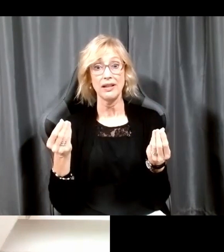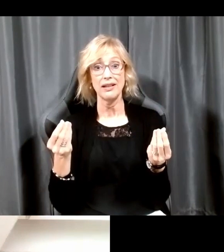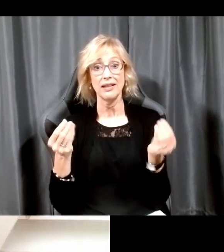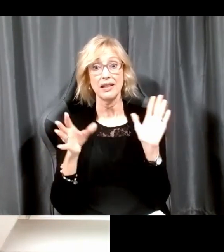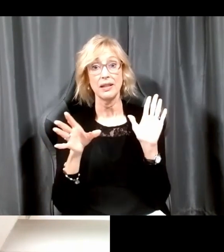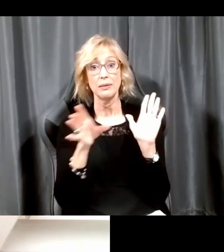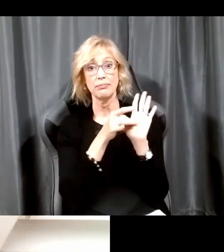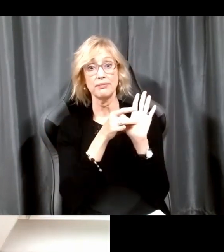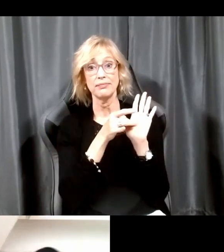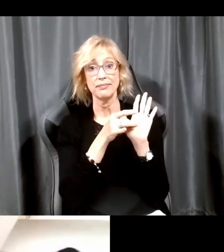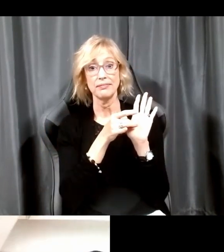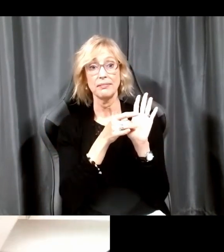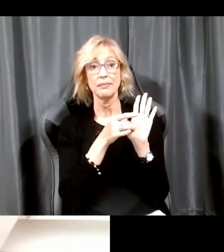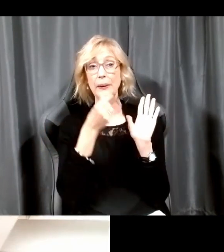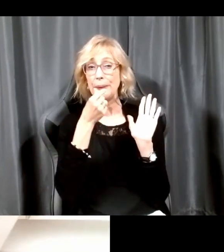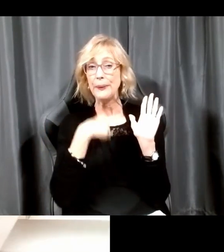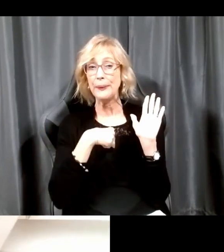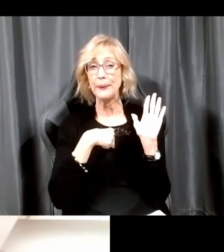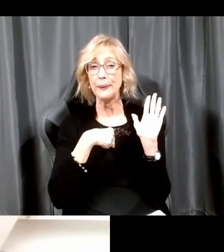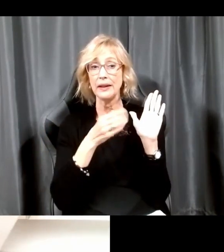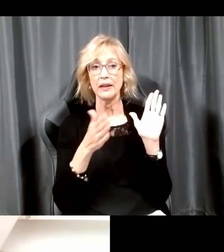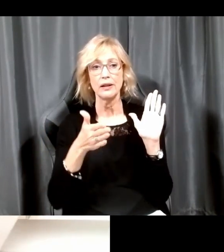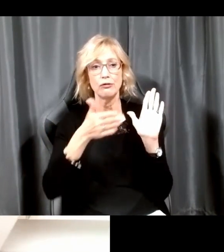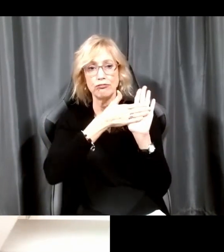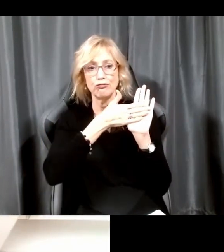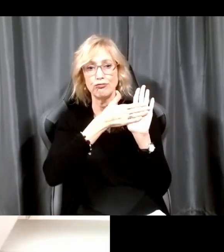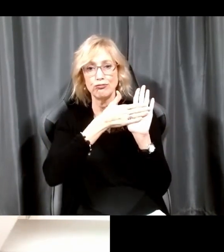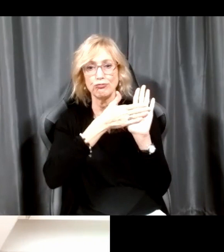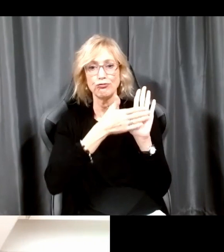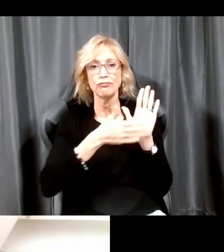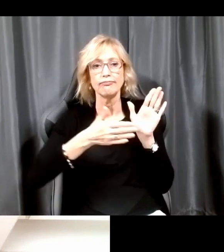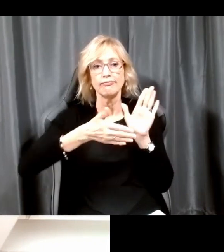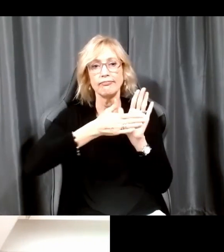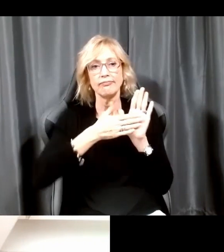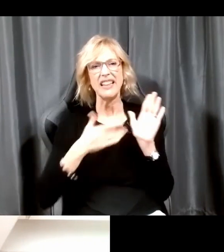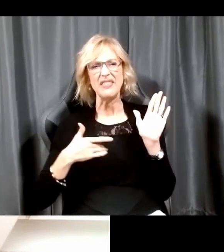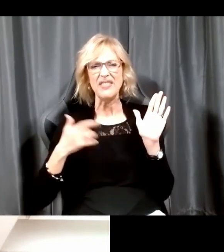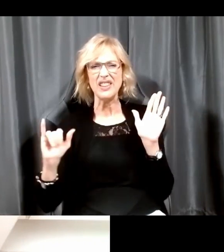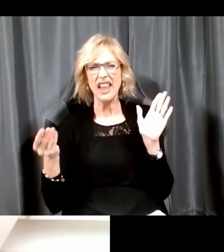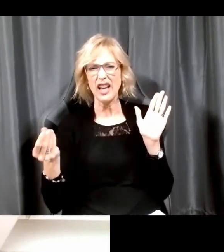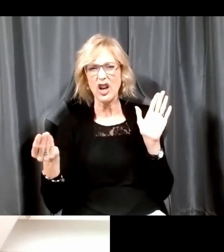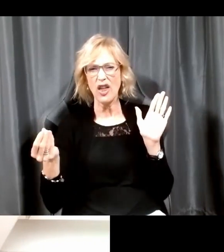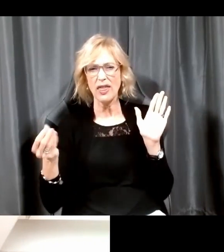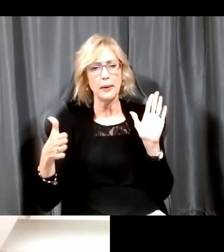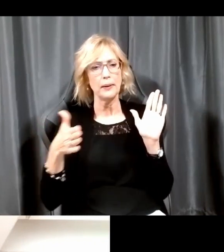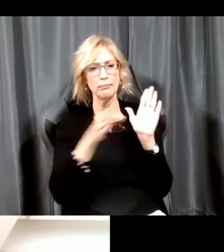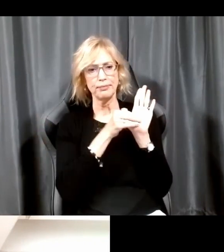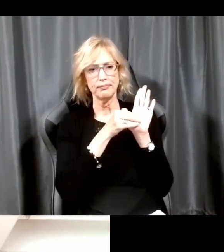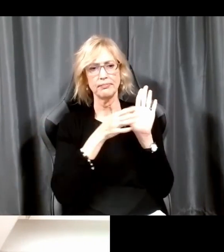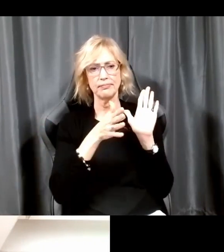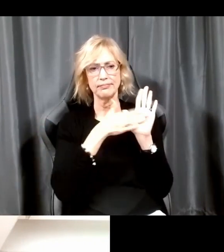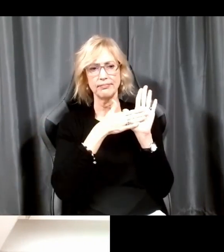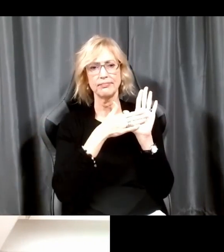just, see, it's a really thin felt material. It feels like cloth. And we stick it on here. I'm